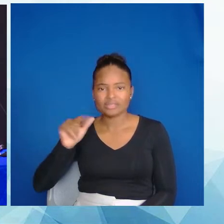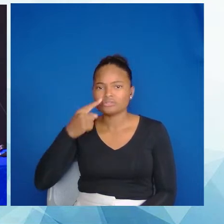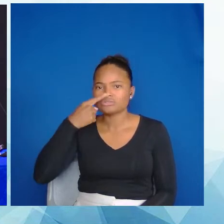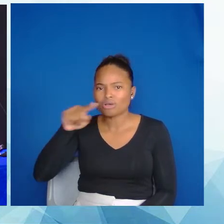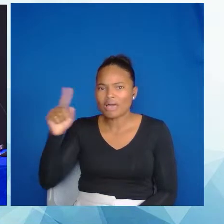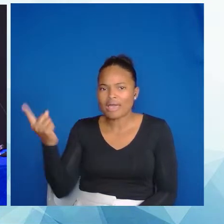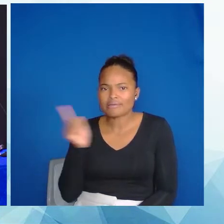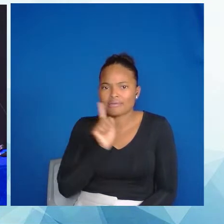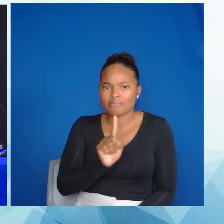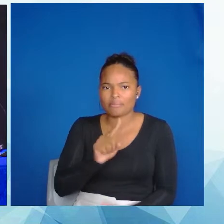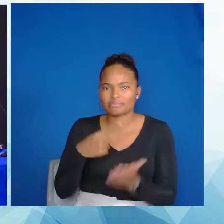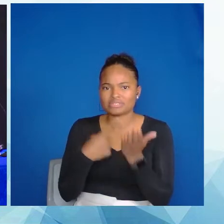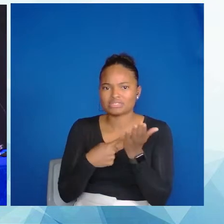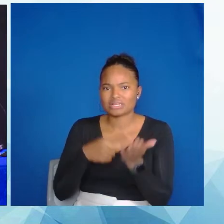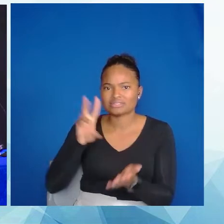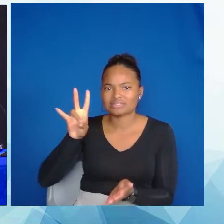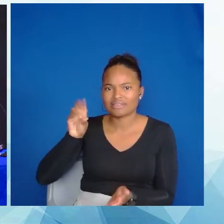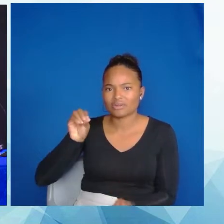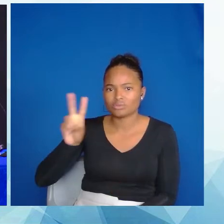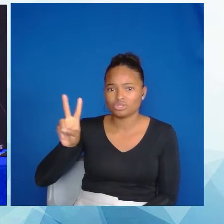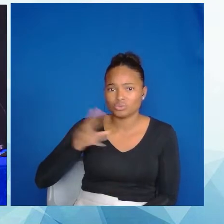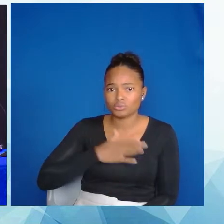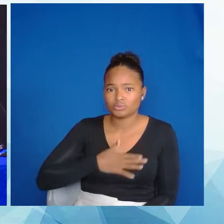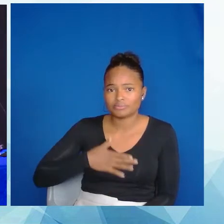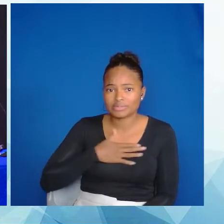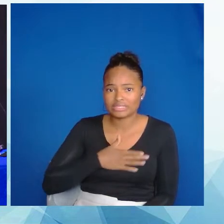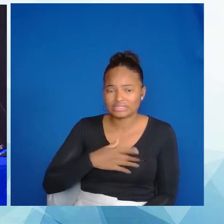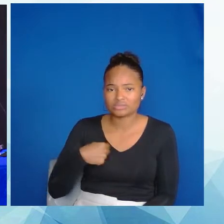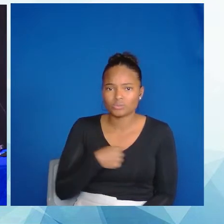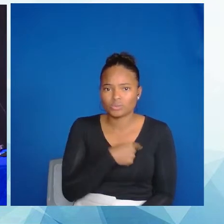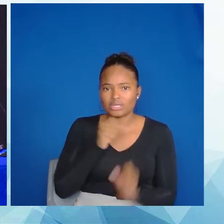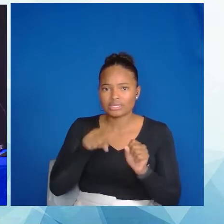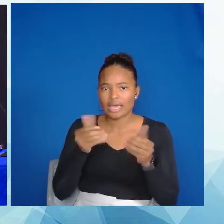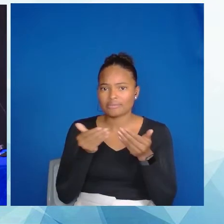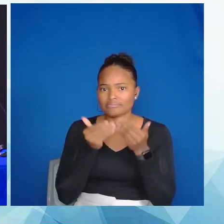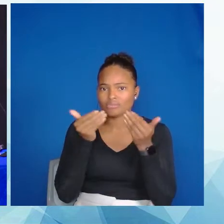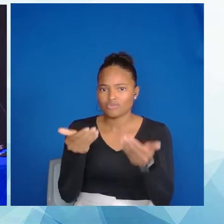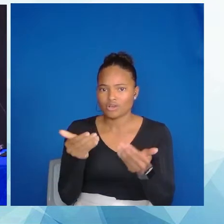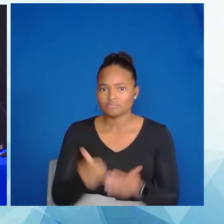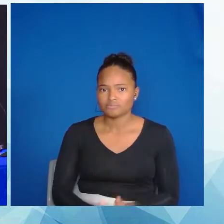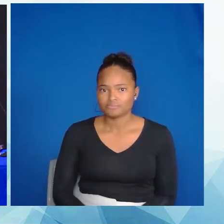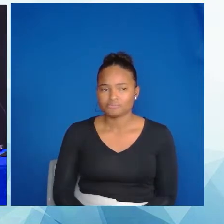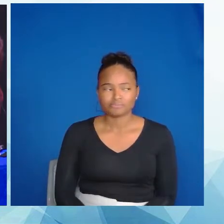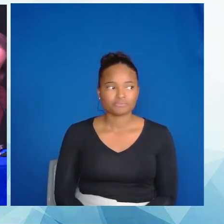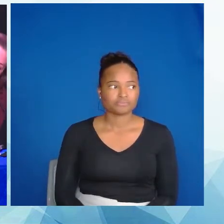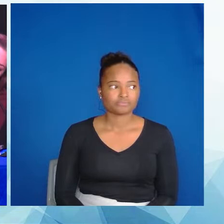7.02 so that we could move forward on this if possible?